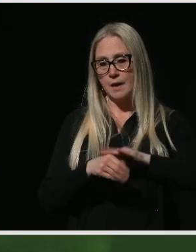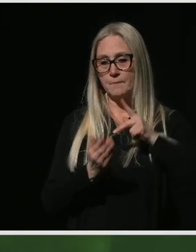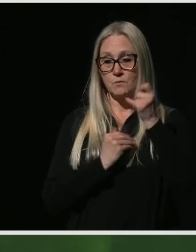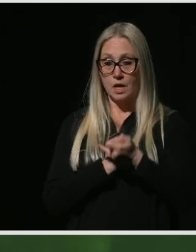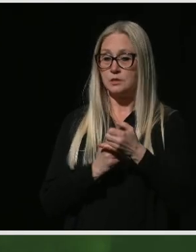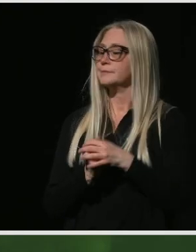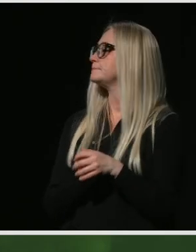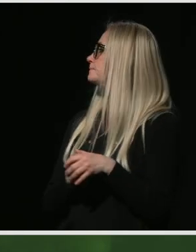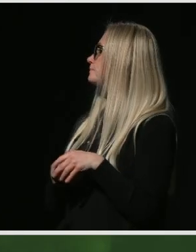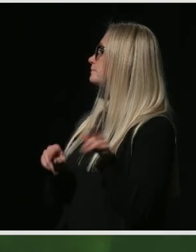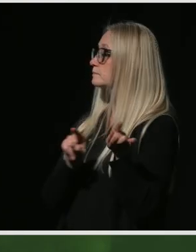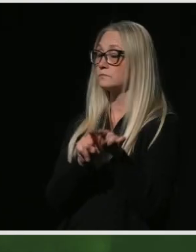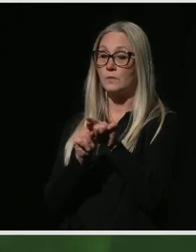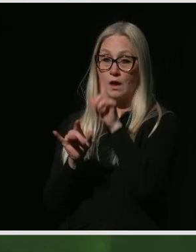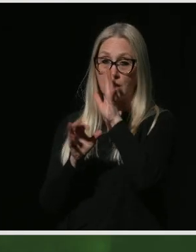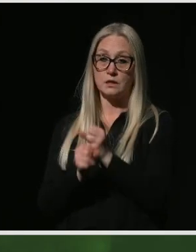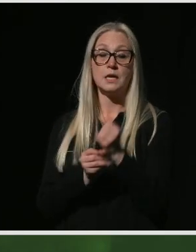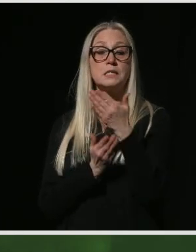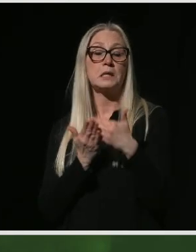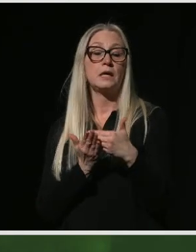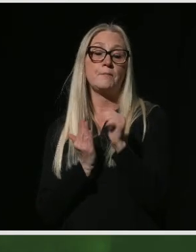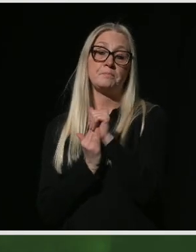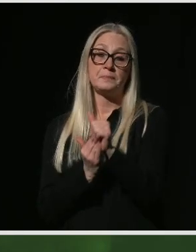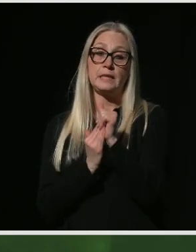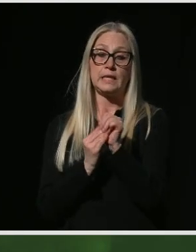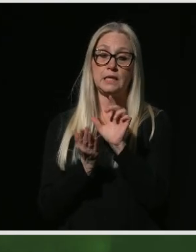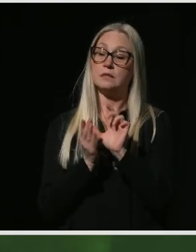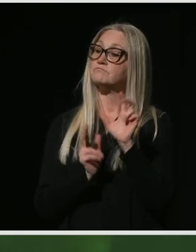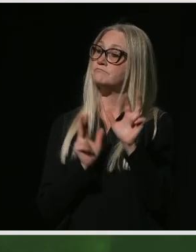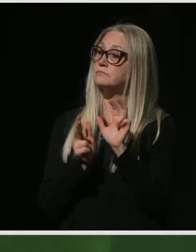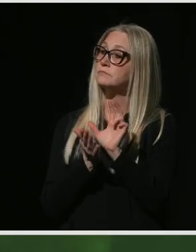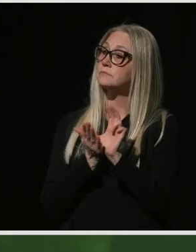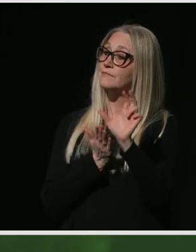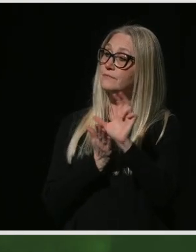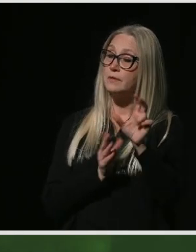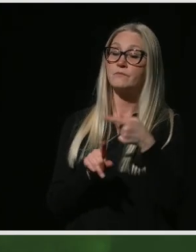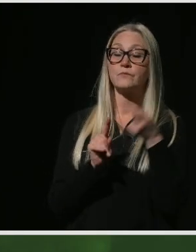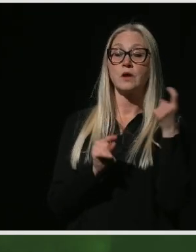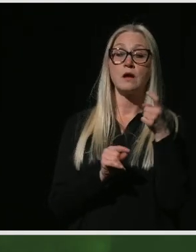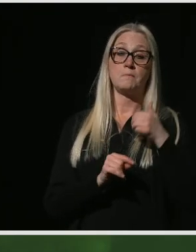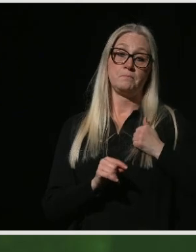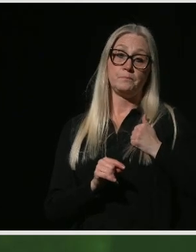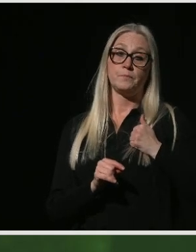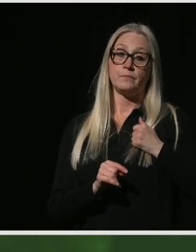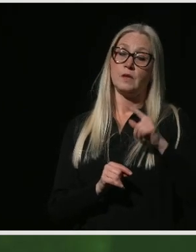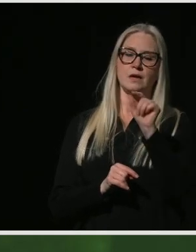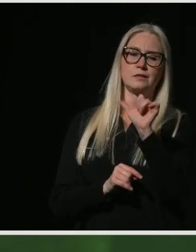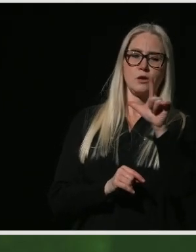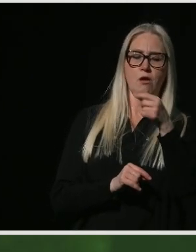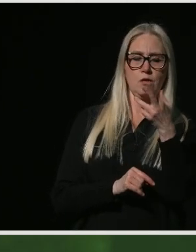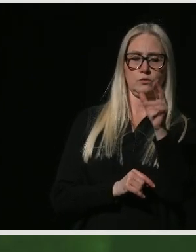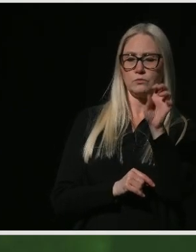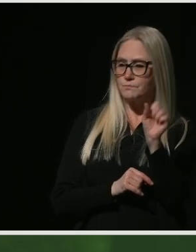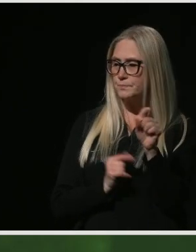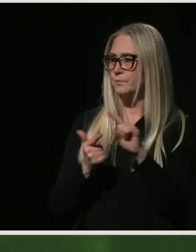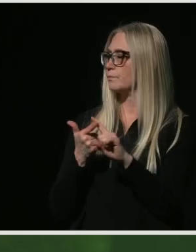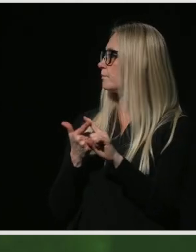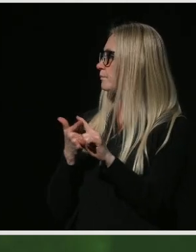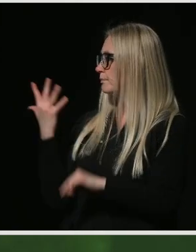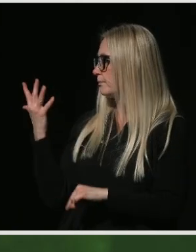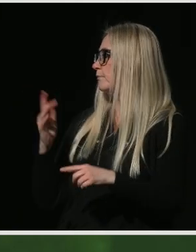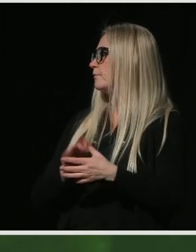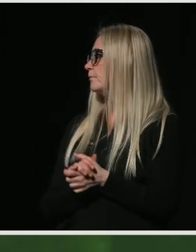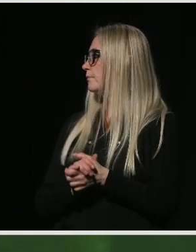also been able to attract some of the leading ag tech investors from across Canada, including Tallgrass Ventures, Cohen Capital, NBIF, and